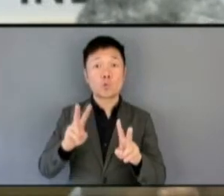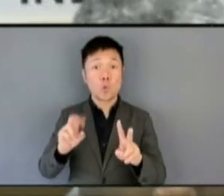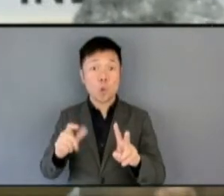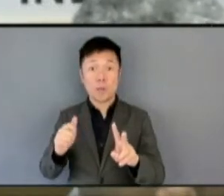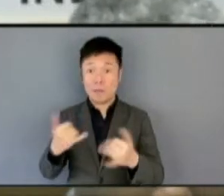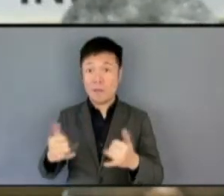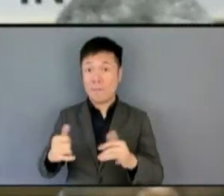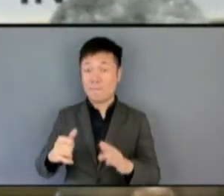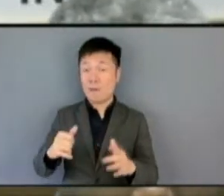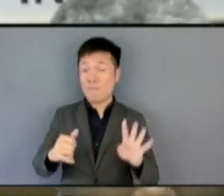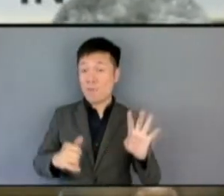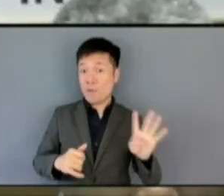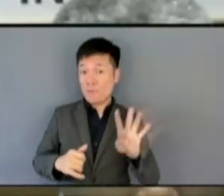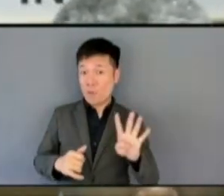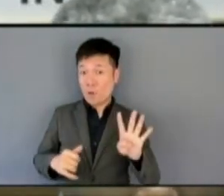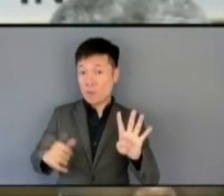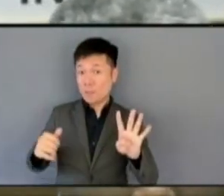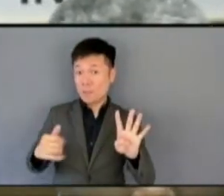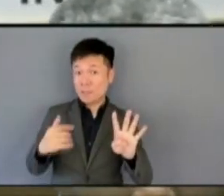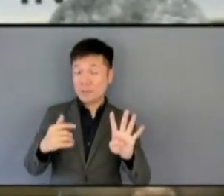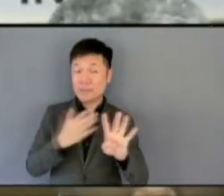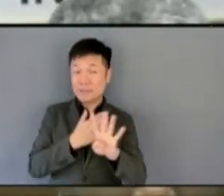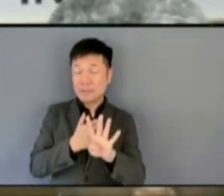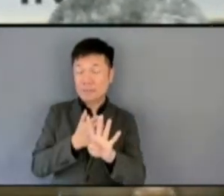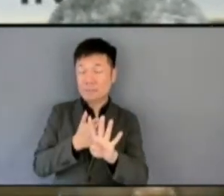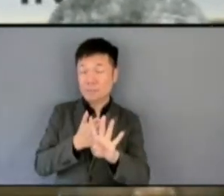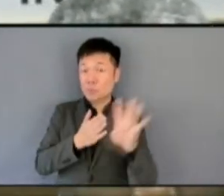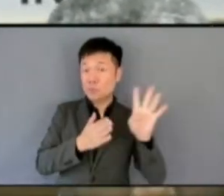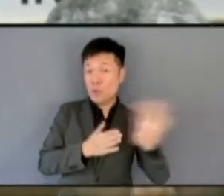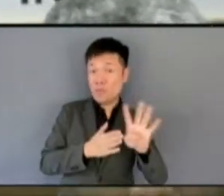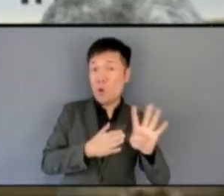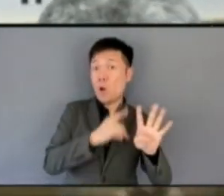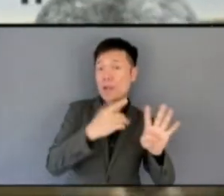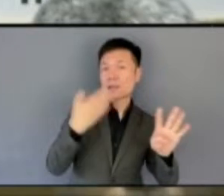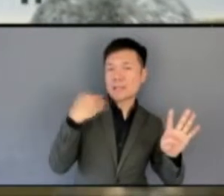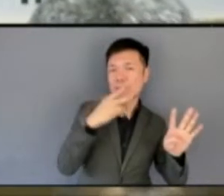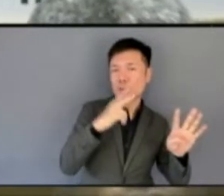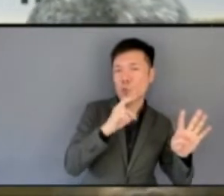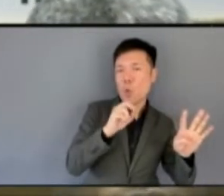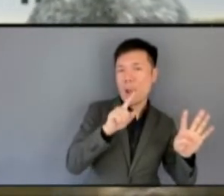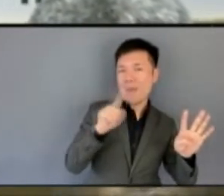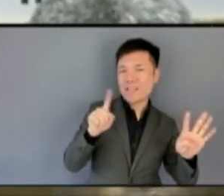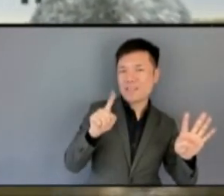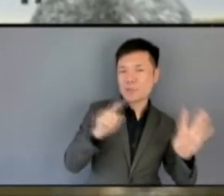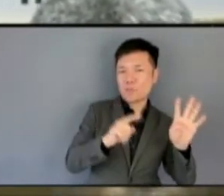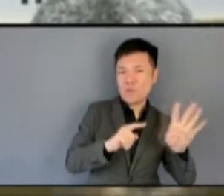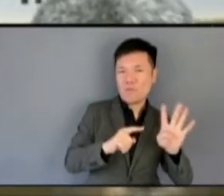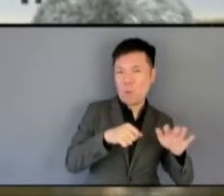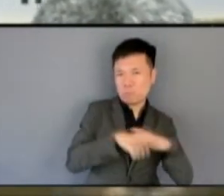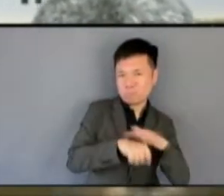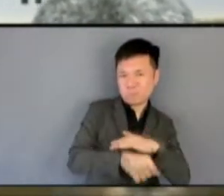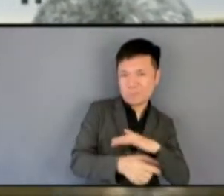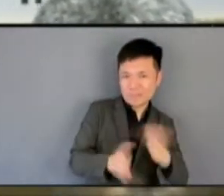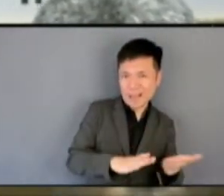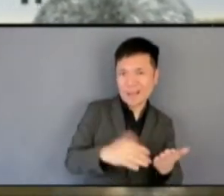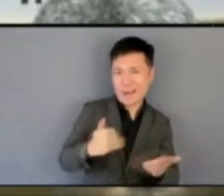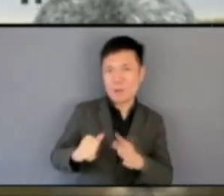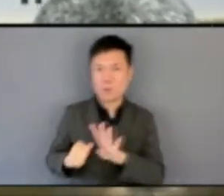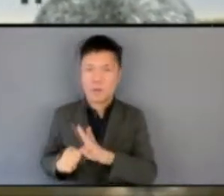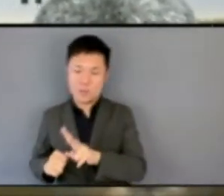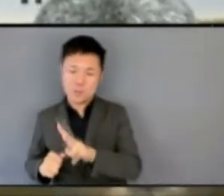in 2011. To provide basic level of financial supports to the vulnerable section, including